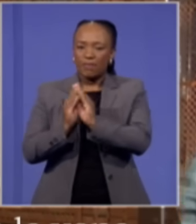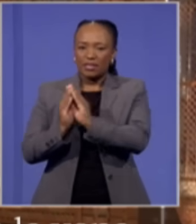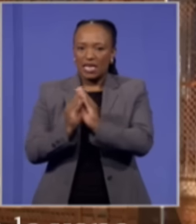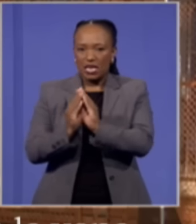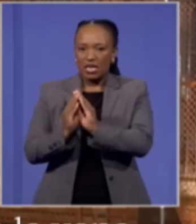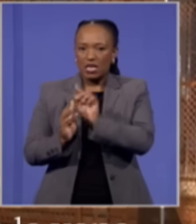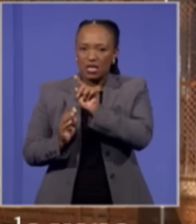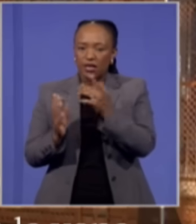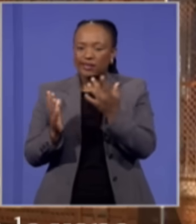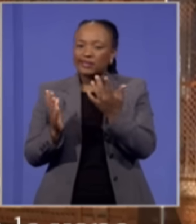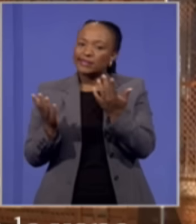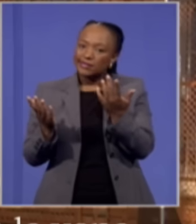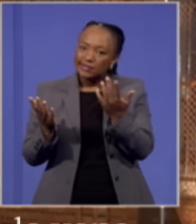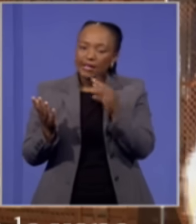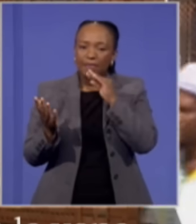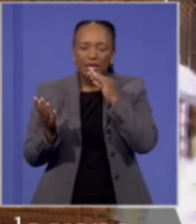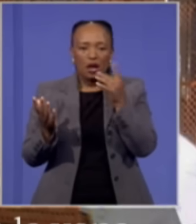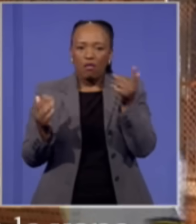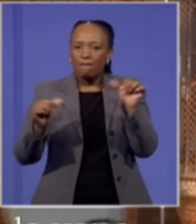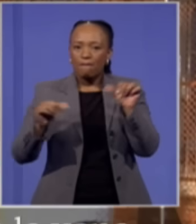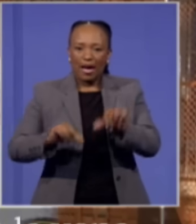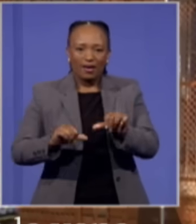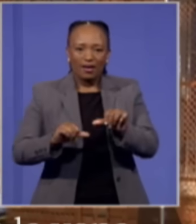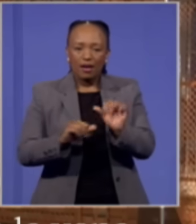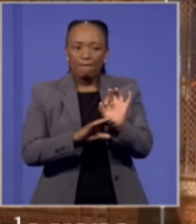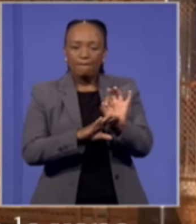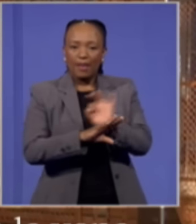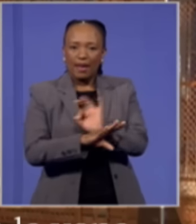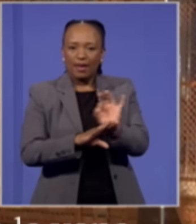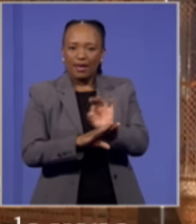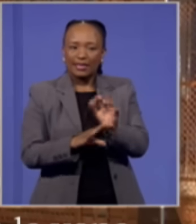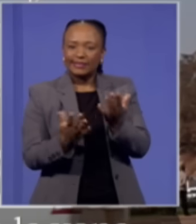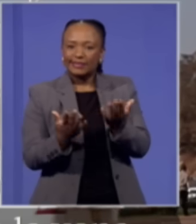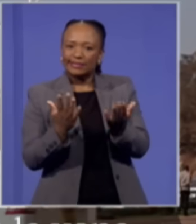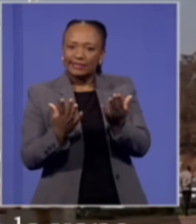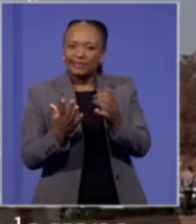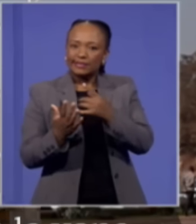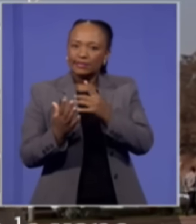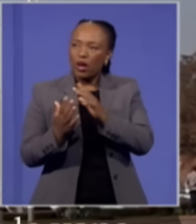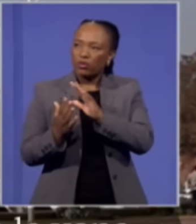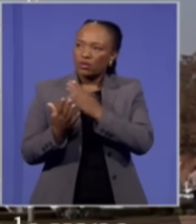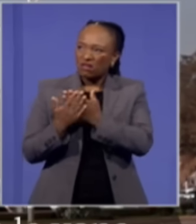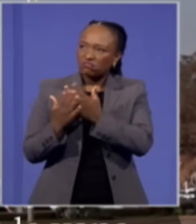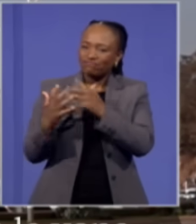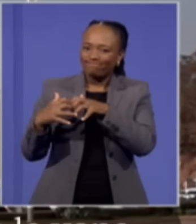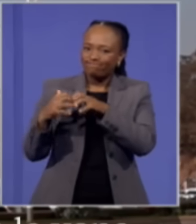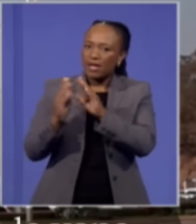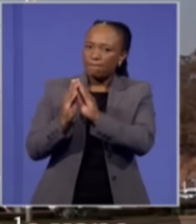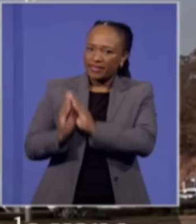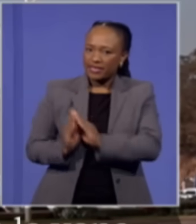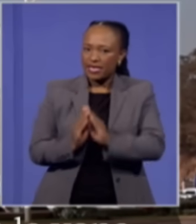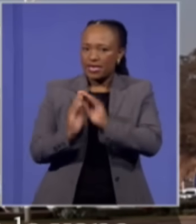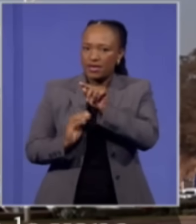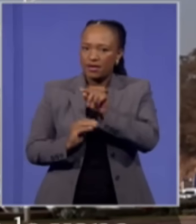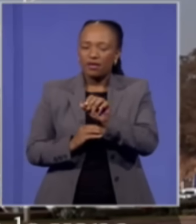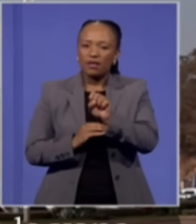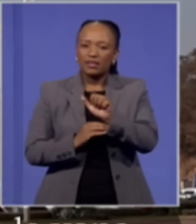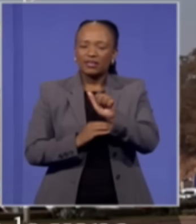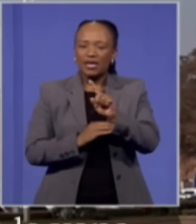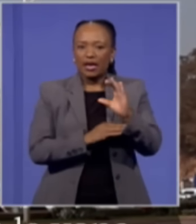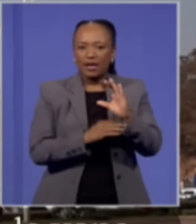So obviously it's back to the drawing board to look into how do we transition into that. Ho sa le jwalo matona a SADC le East